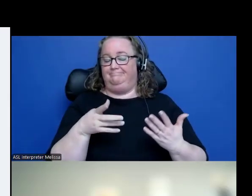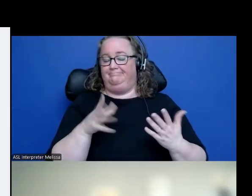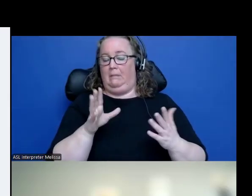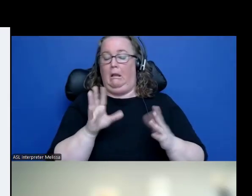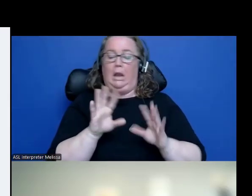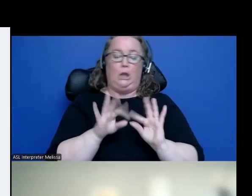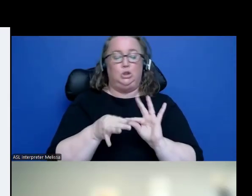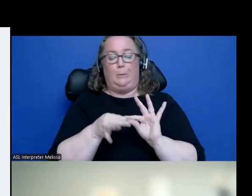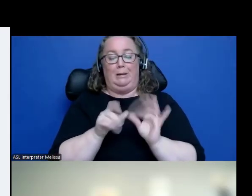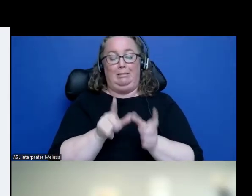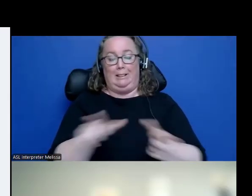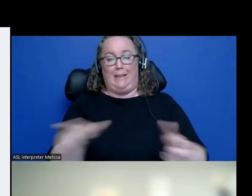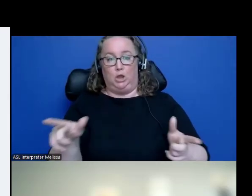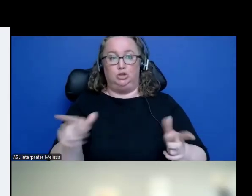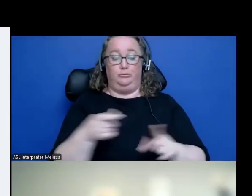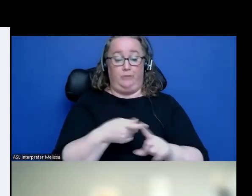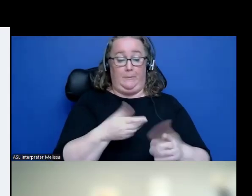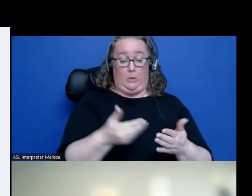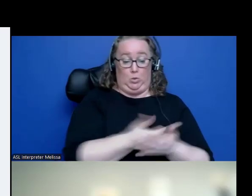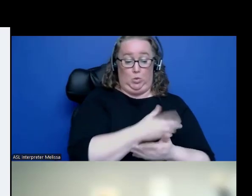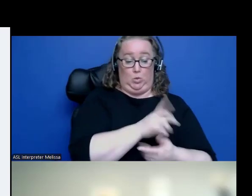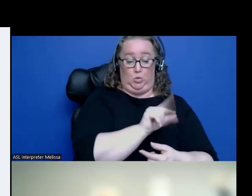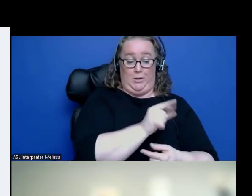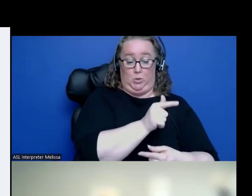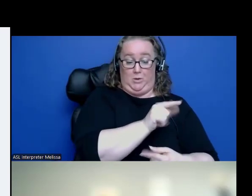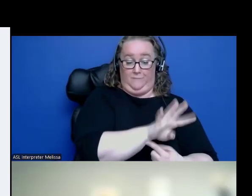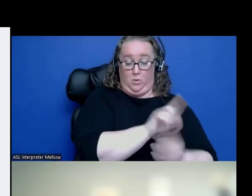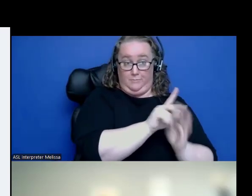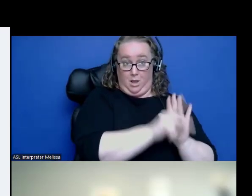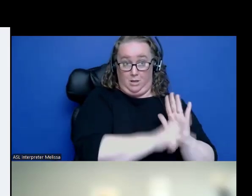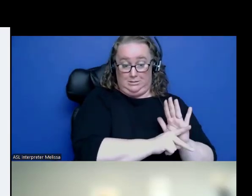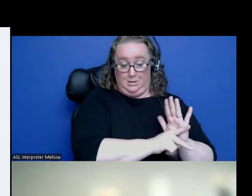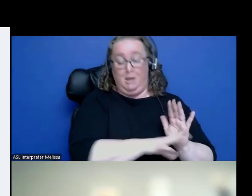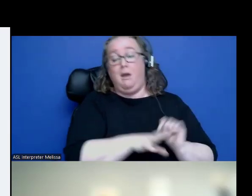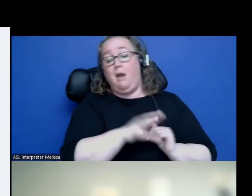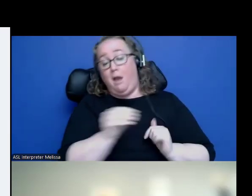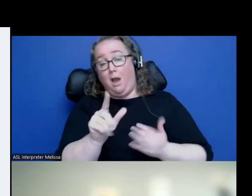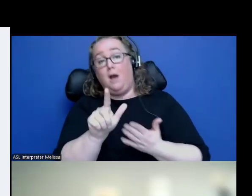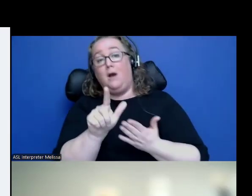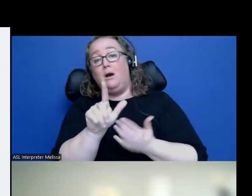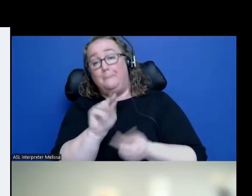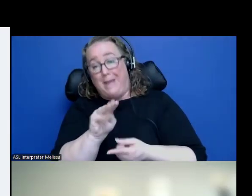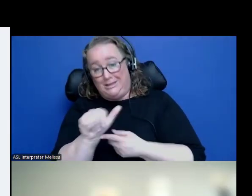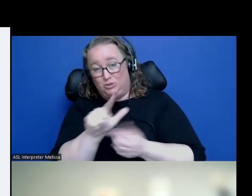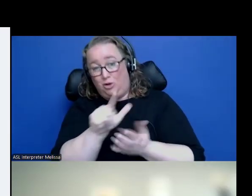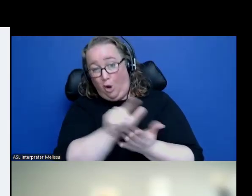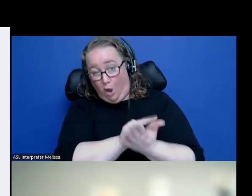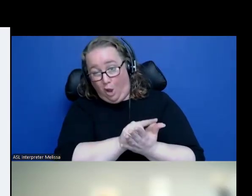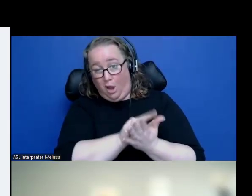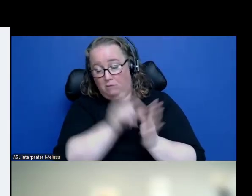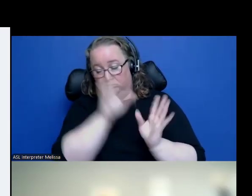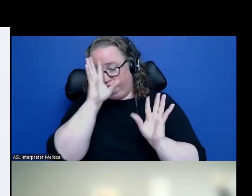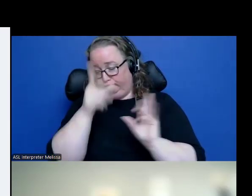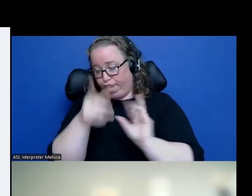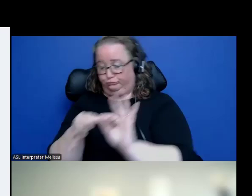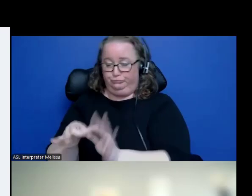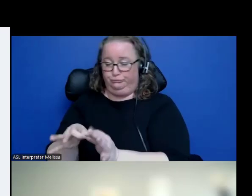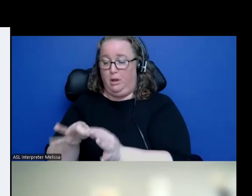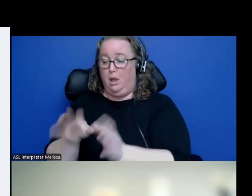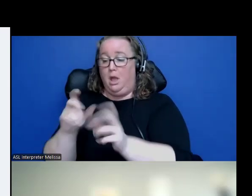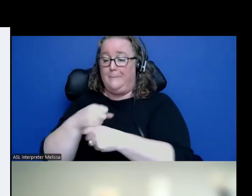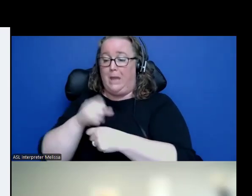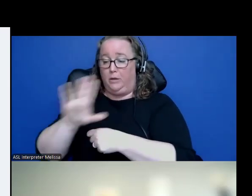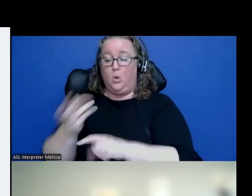language of both the new 2024 policy and the law to formulate its